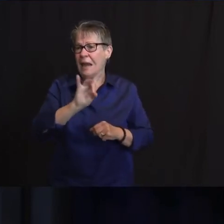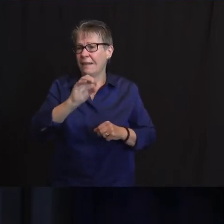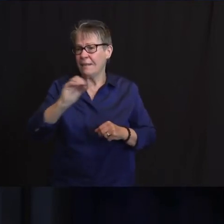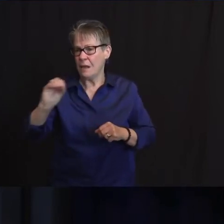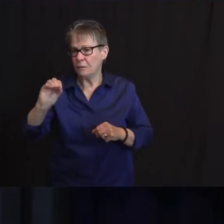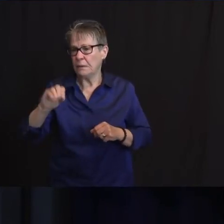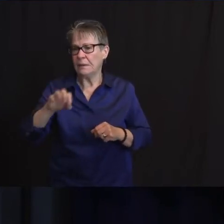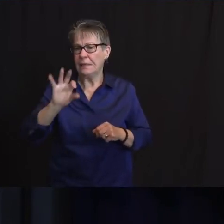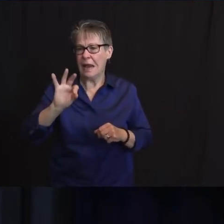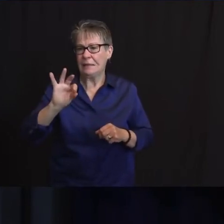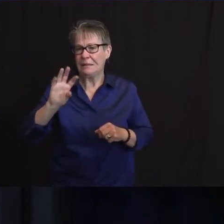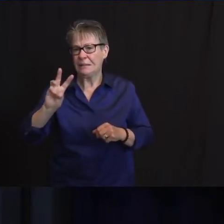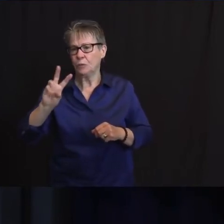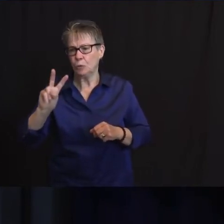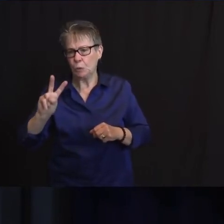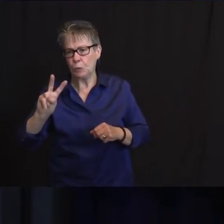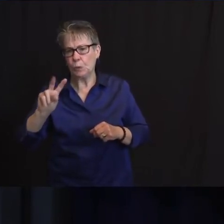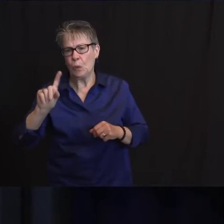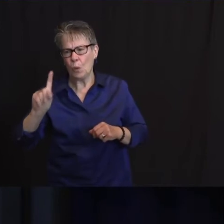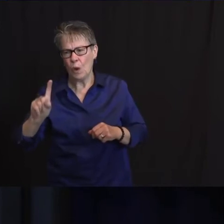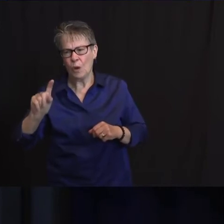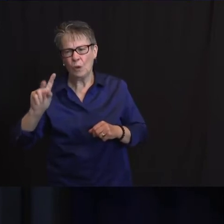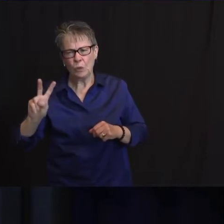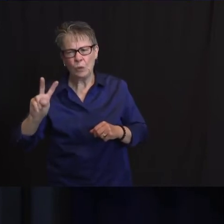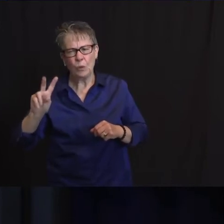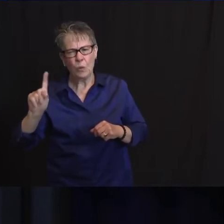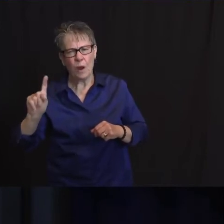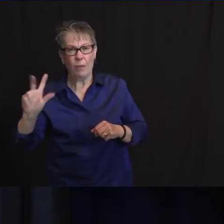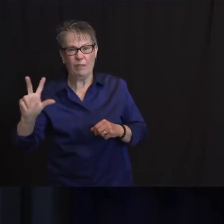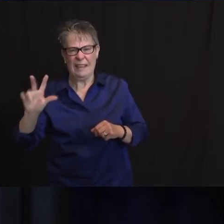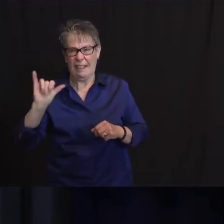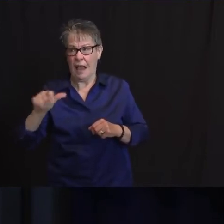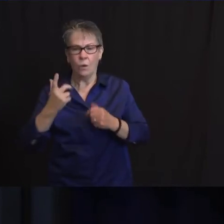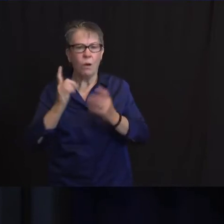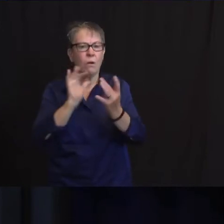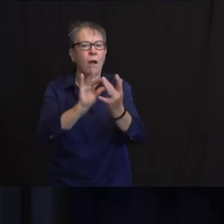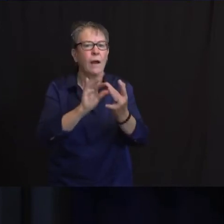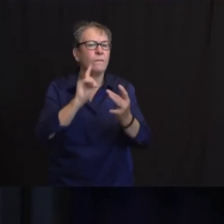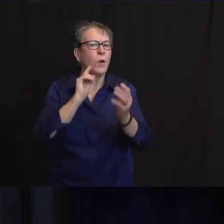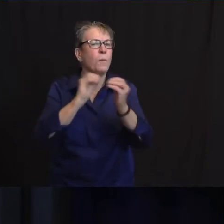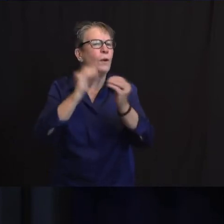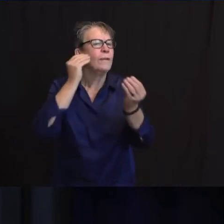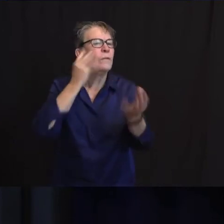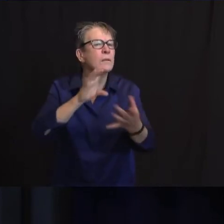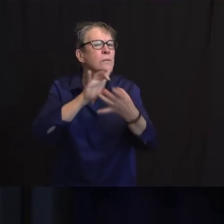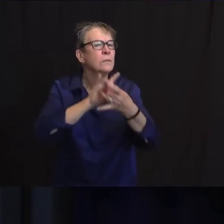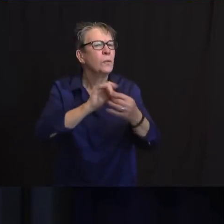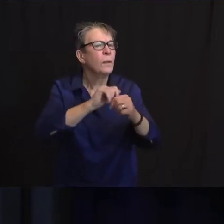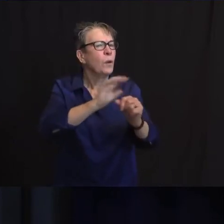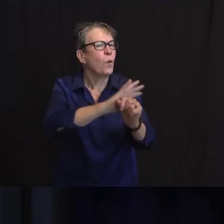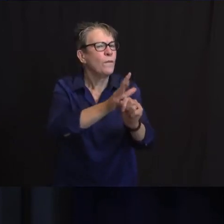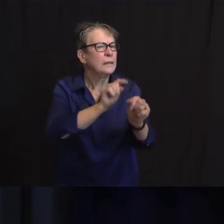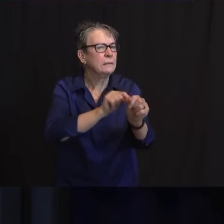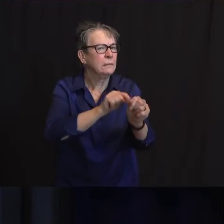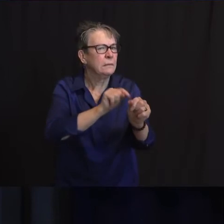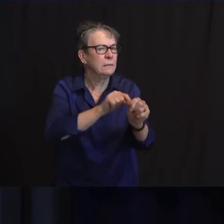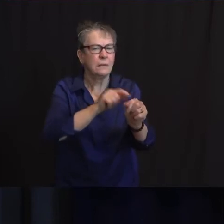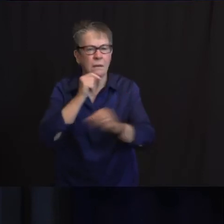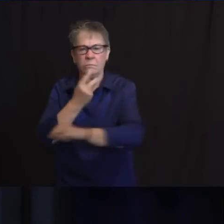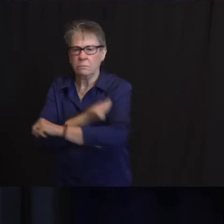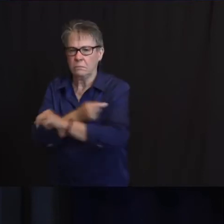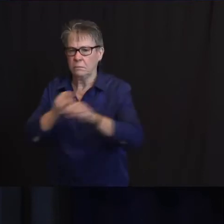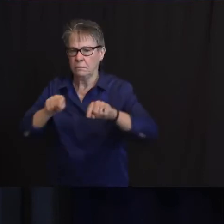800-962-1253. It has been a year since the call center at NJ PIE's was established, and the health professionals there have